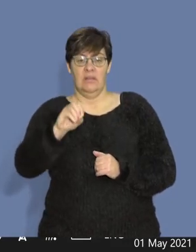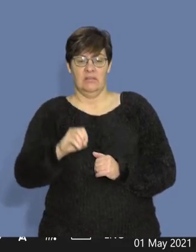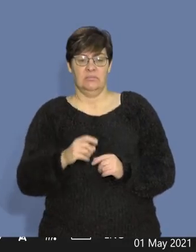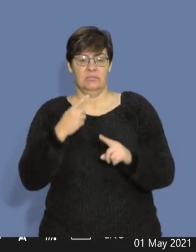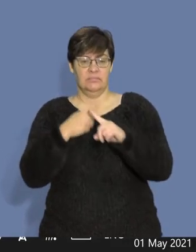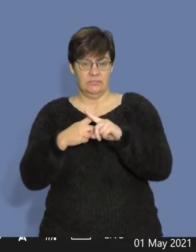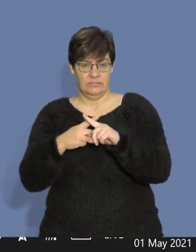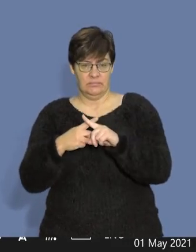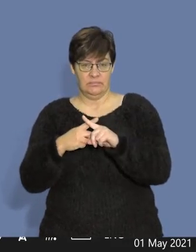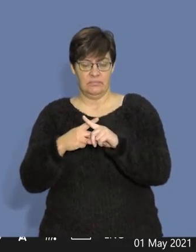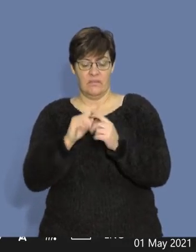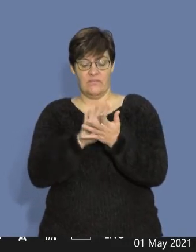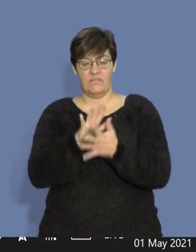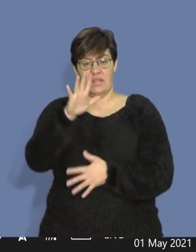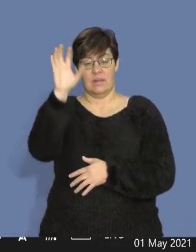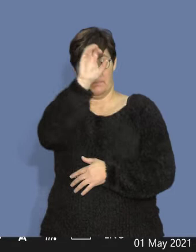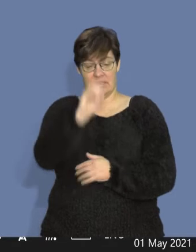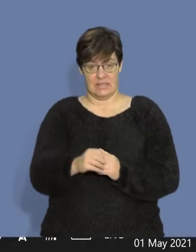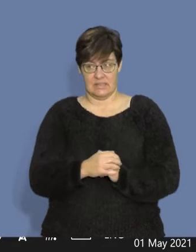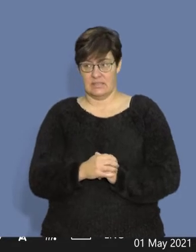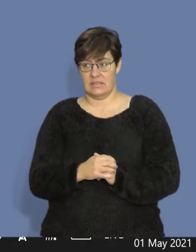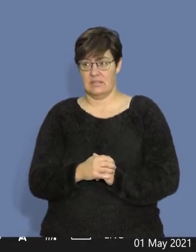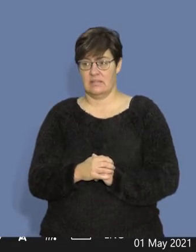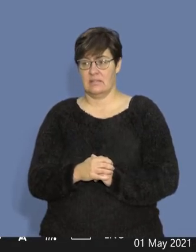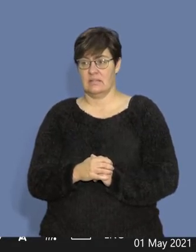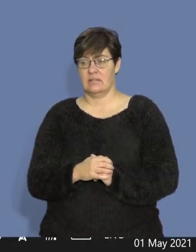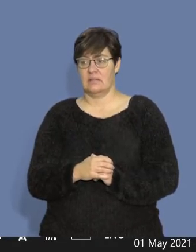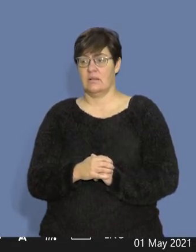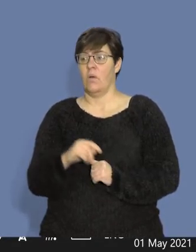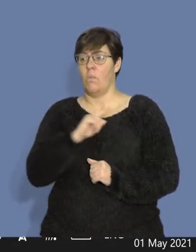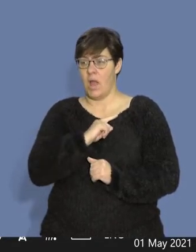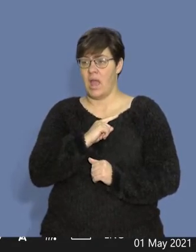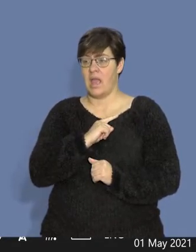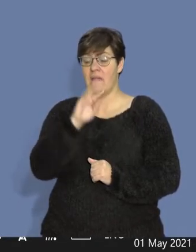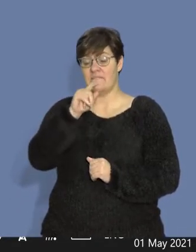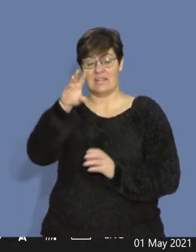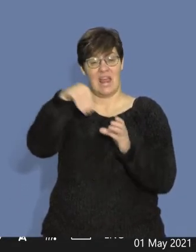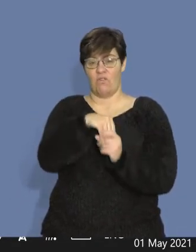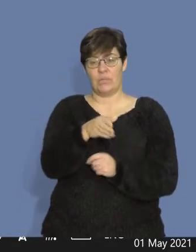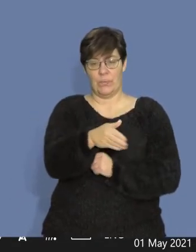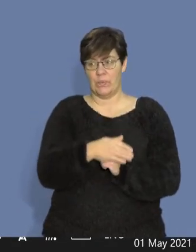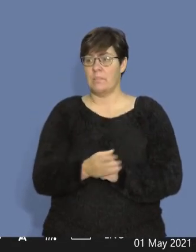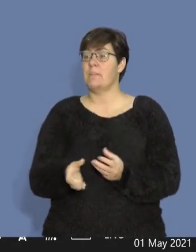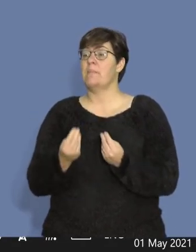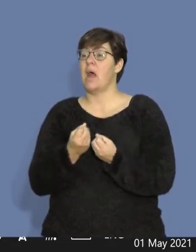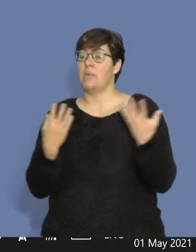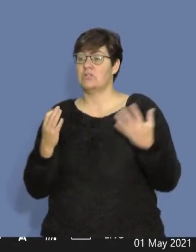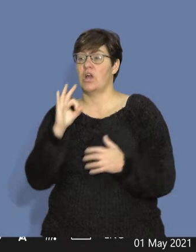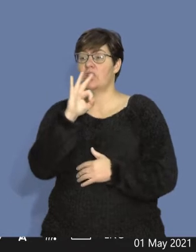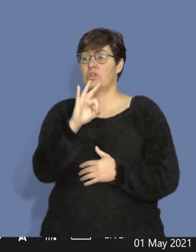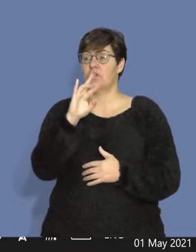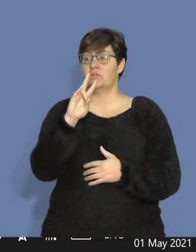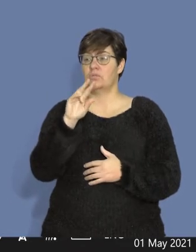21,750 times the 15%, because it's an exclusive amount, to give me a figure of,